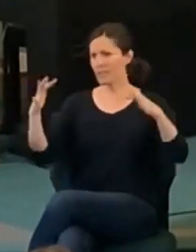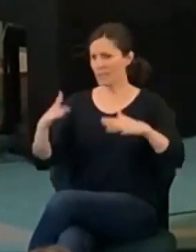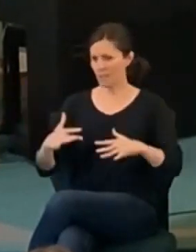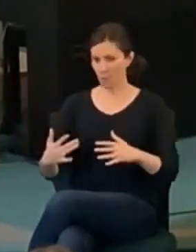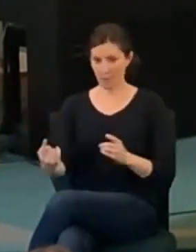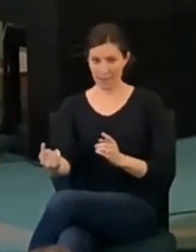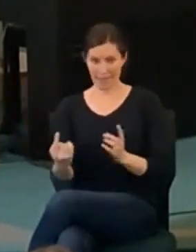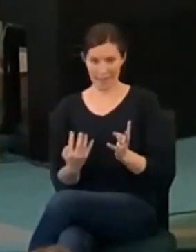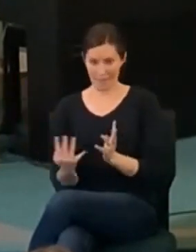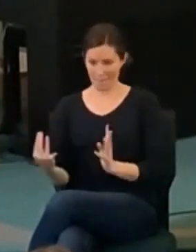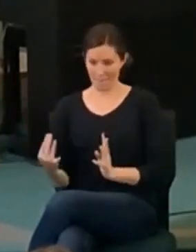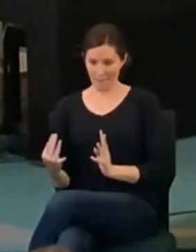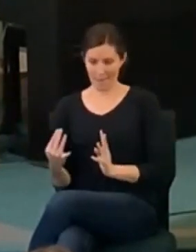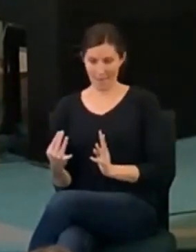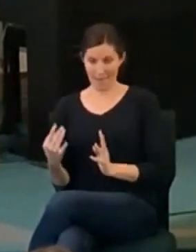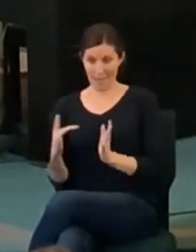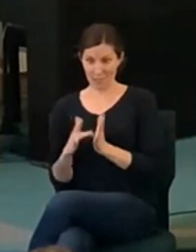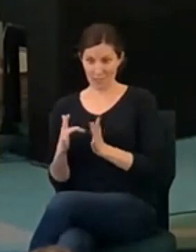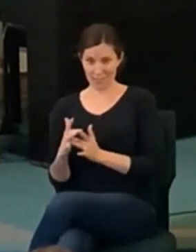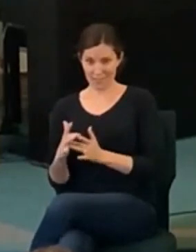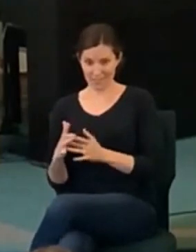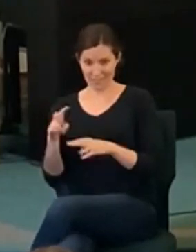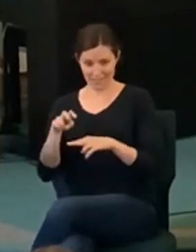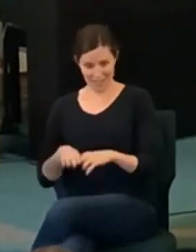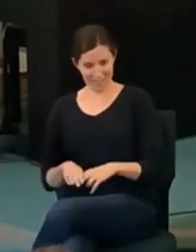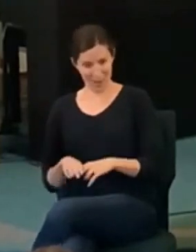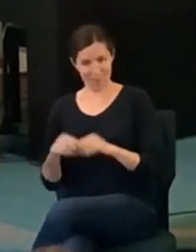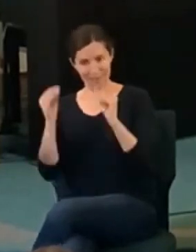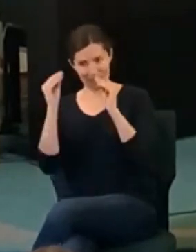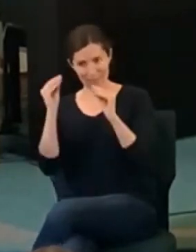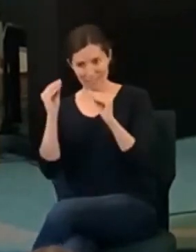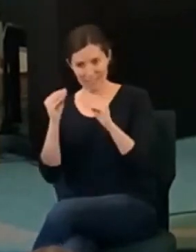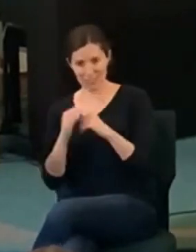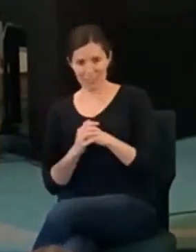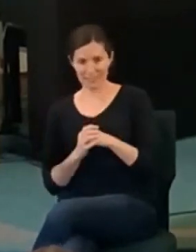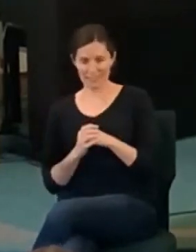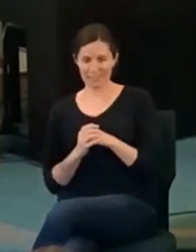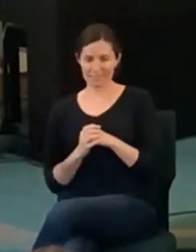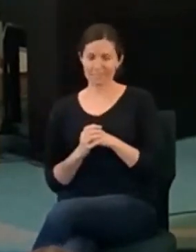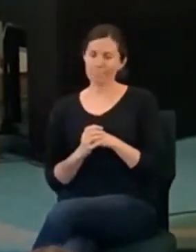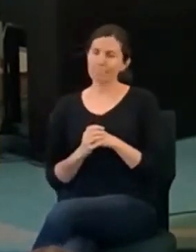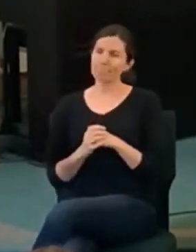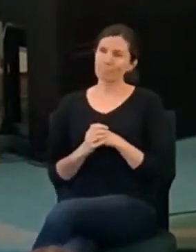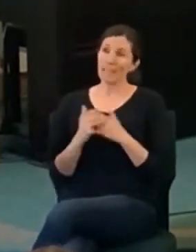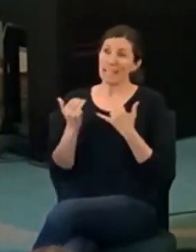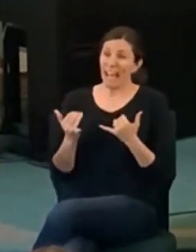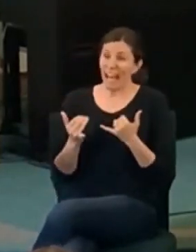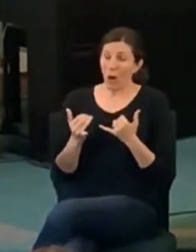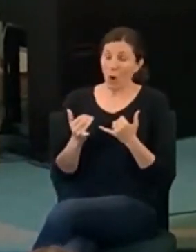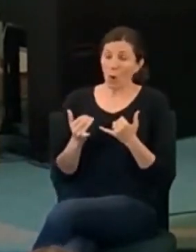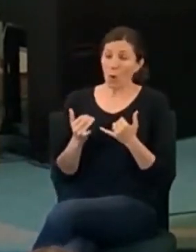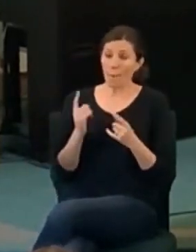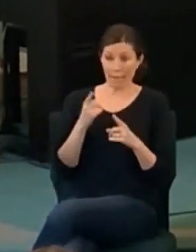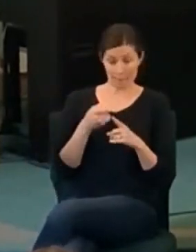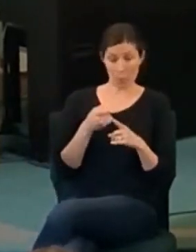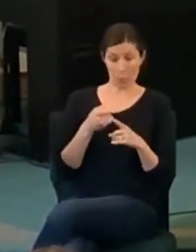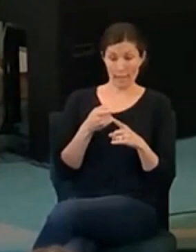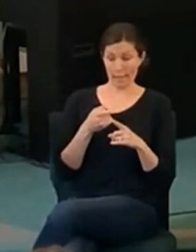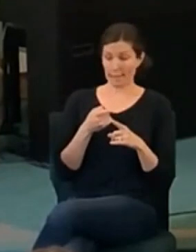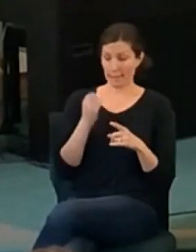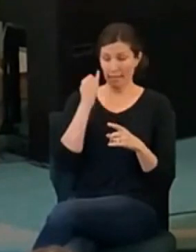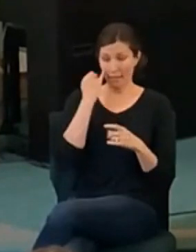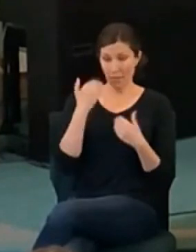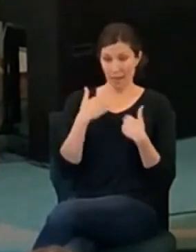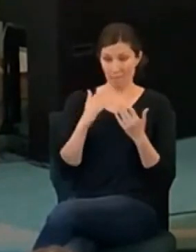7:53, where it says, "Everyone went to his home, but Jesus went to the Mount of Olives. Early in the morning, he